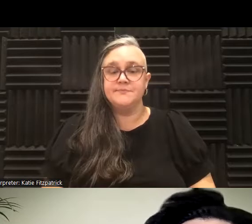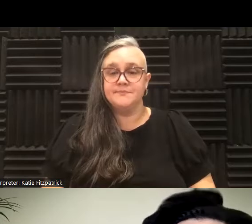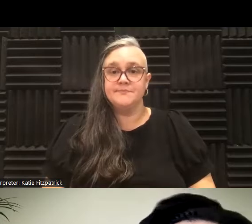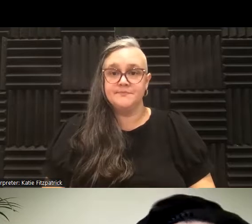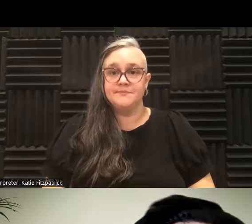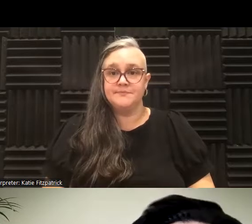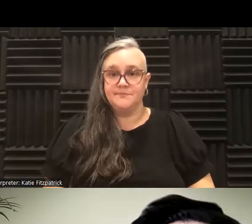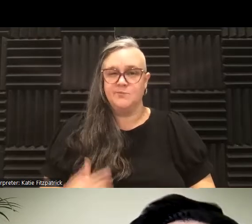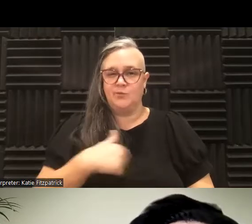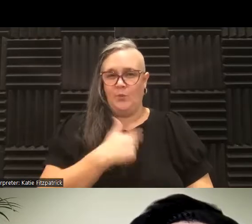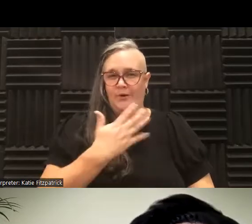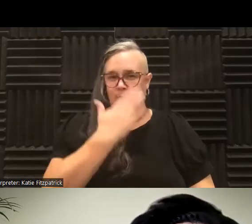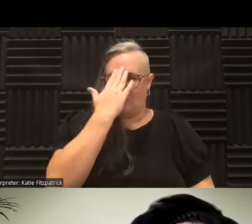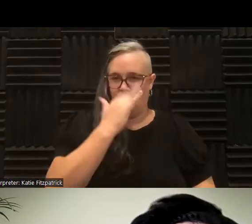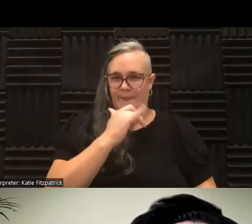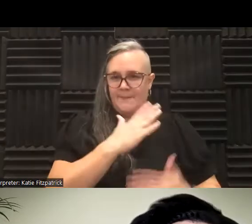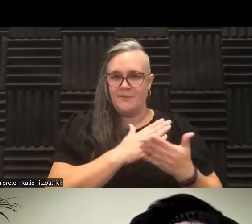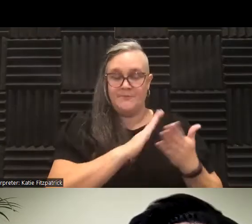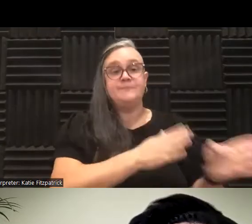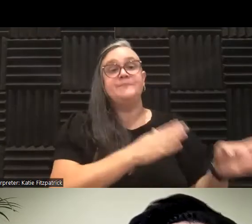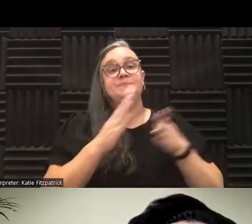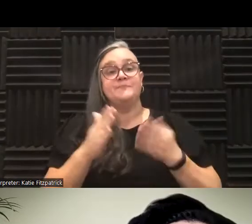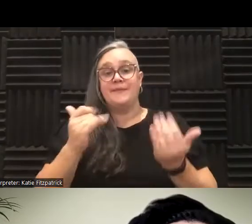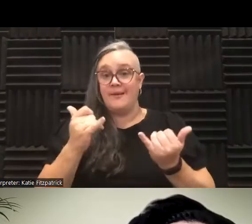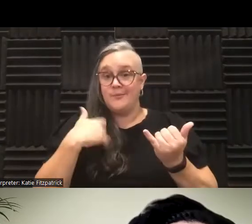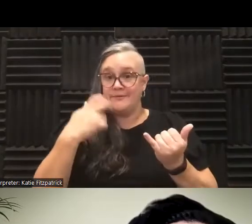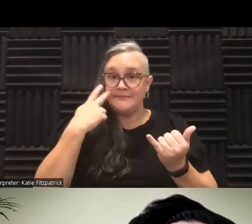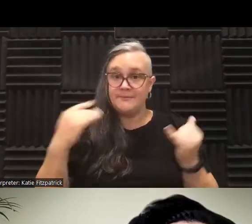now we see more statements highlighting